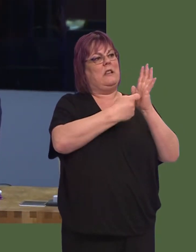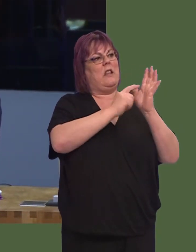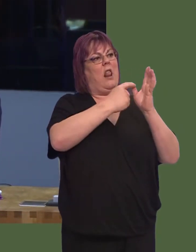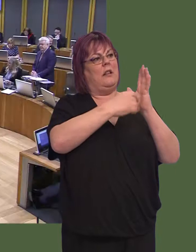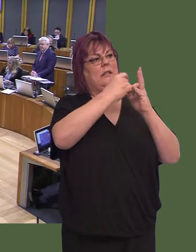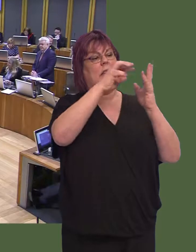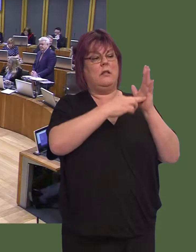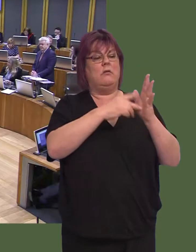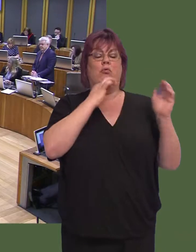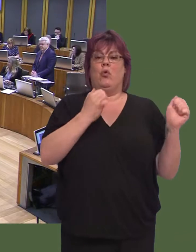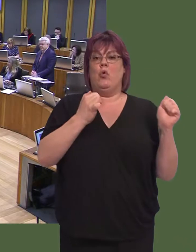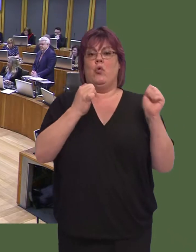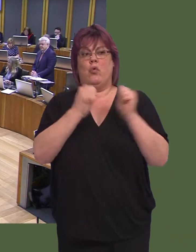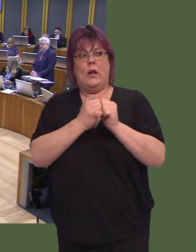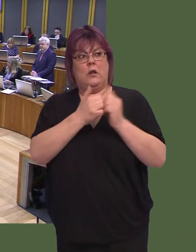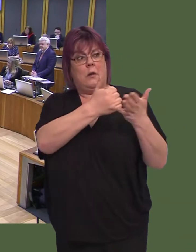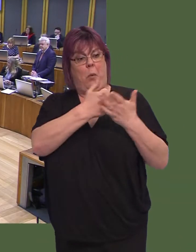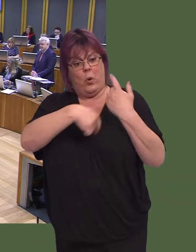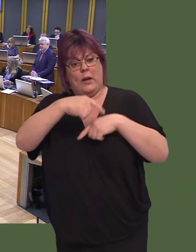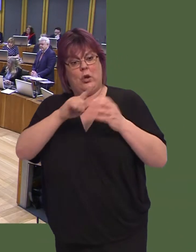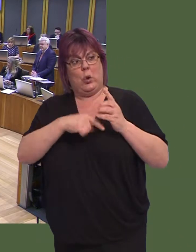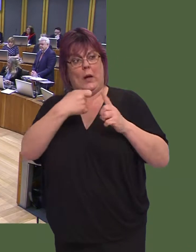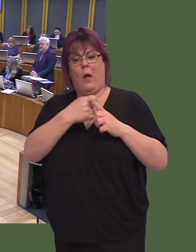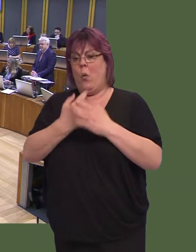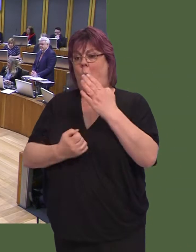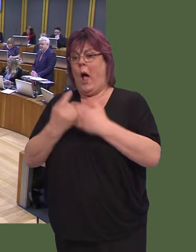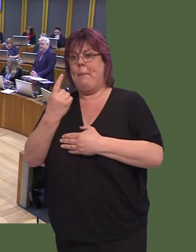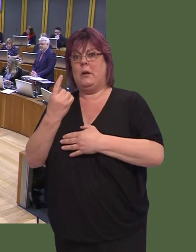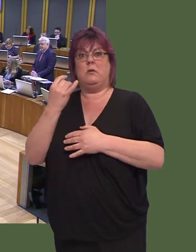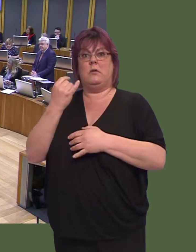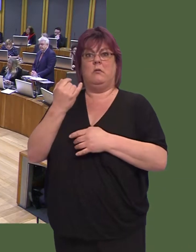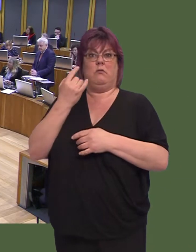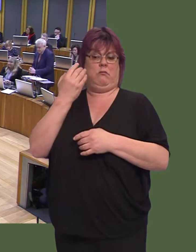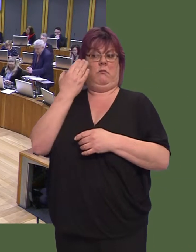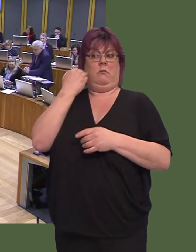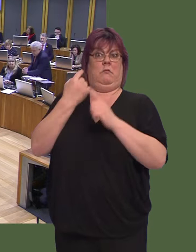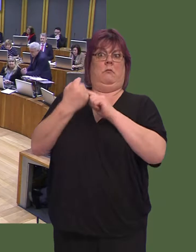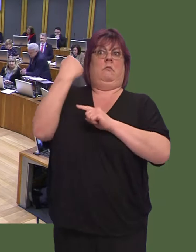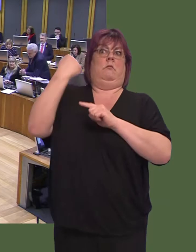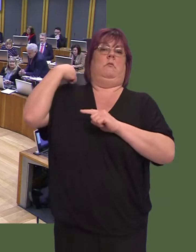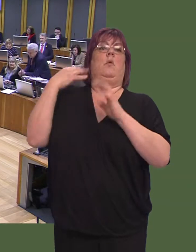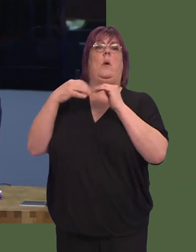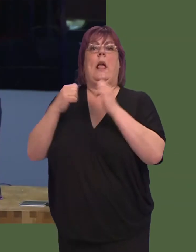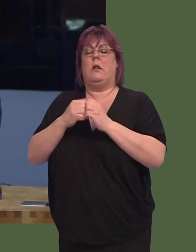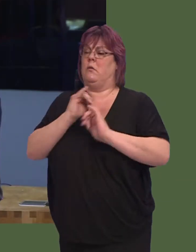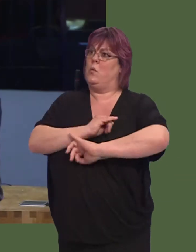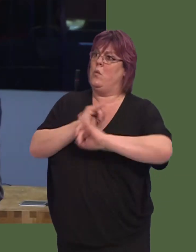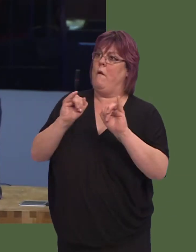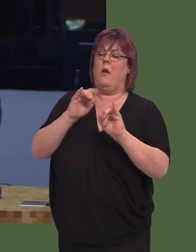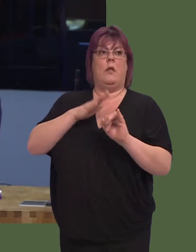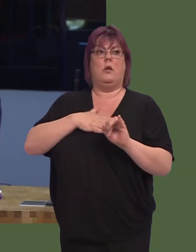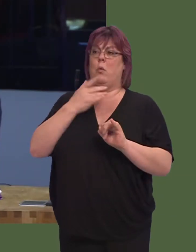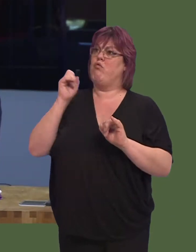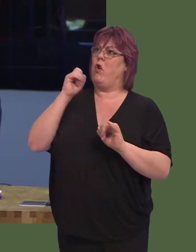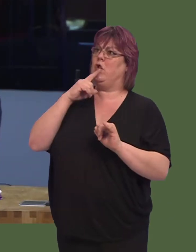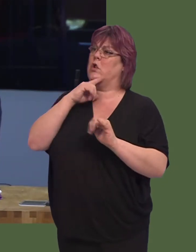allies in the UK, and that what happened in Salisbury was a really egregious act, and he was extremely concerned by Russia